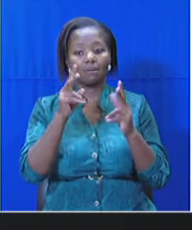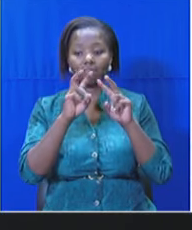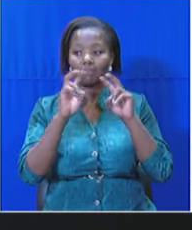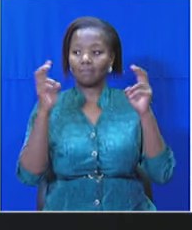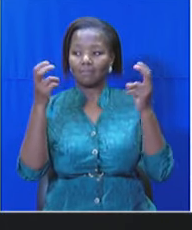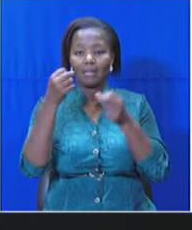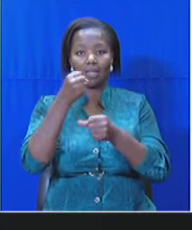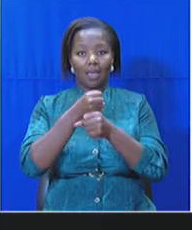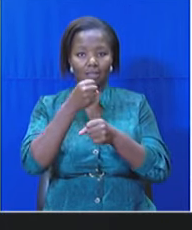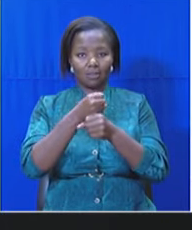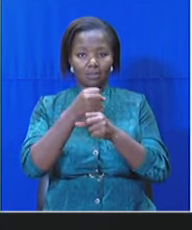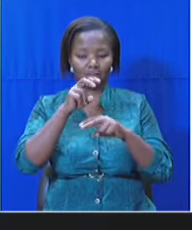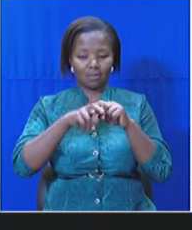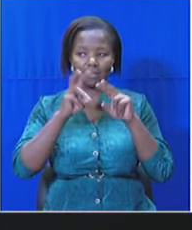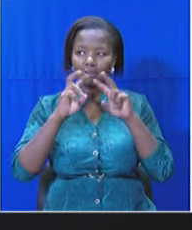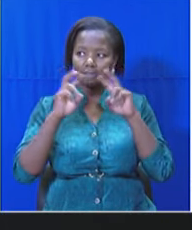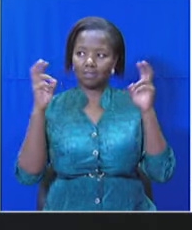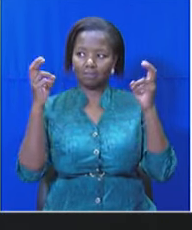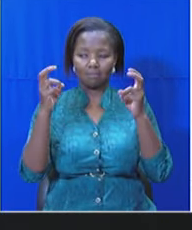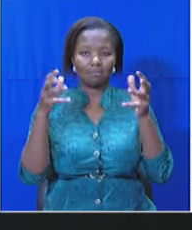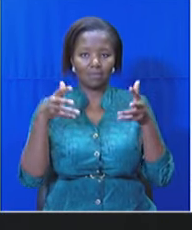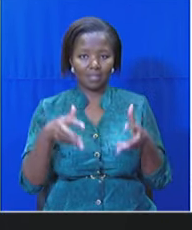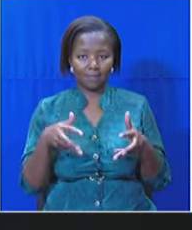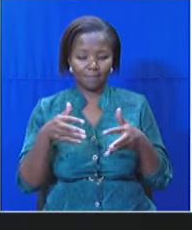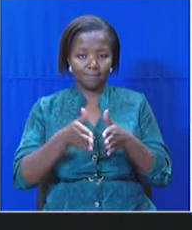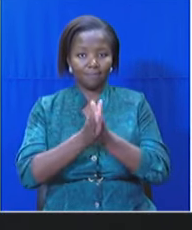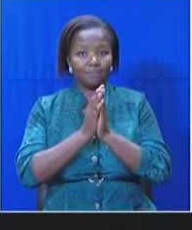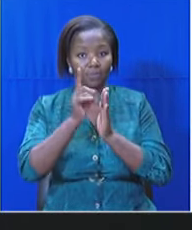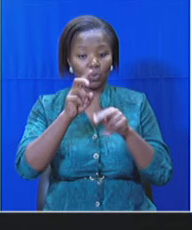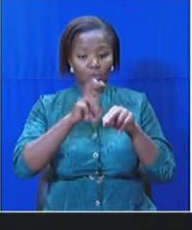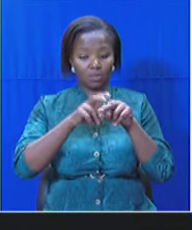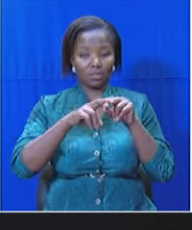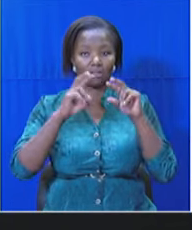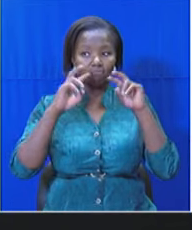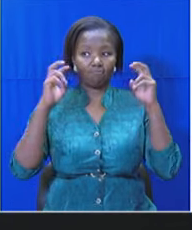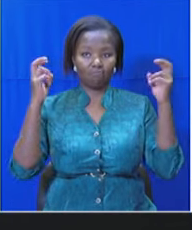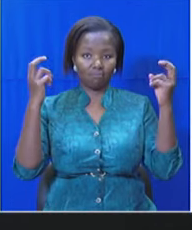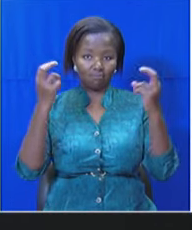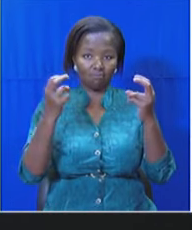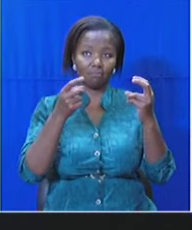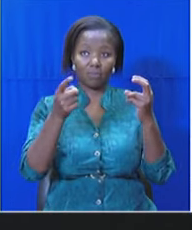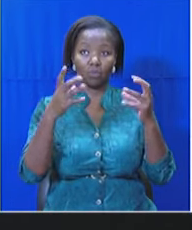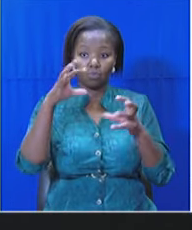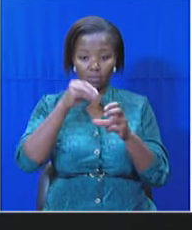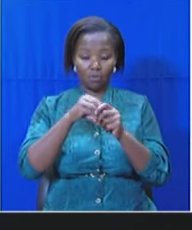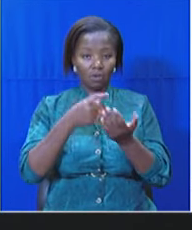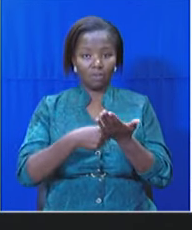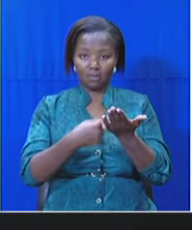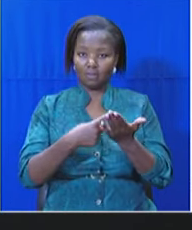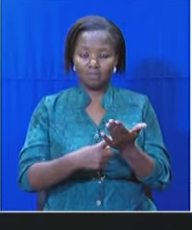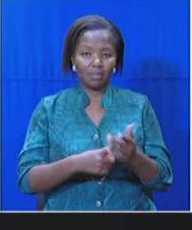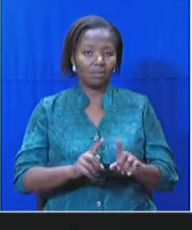are in the gallery, that while as guests we are not allowed to participate in the debate, no matter